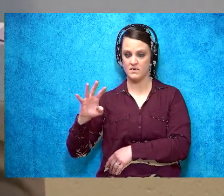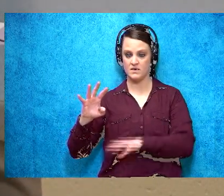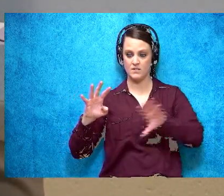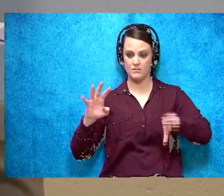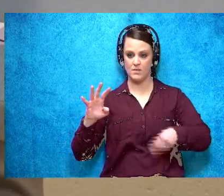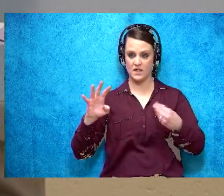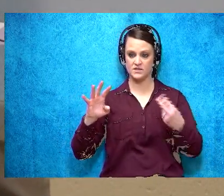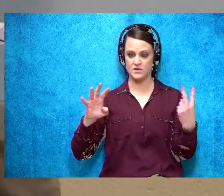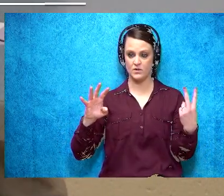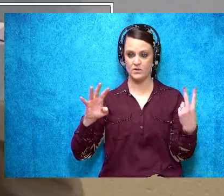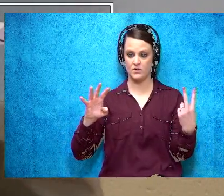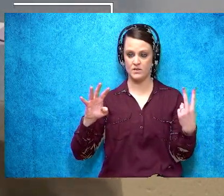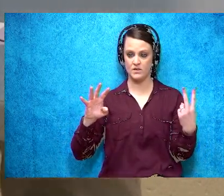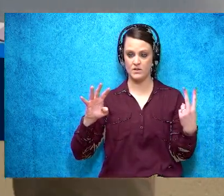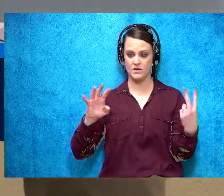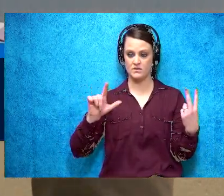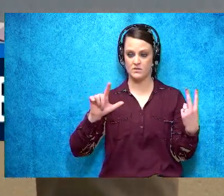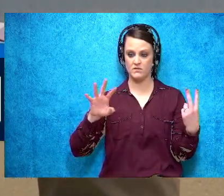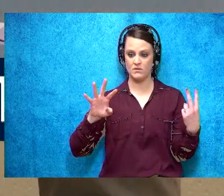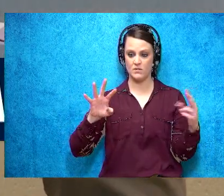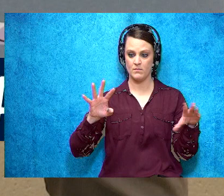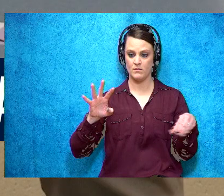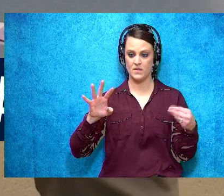plus 2